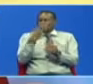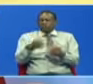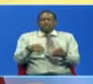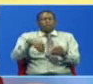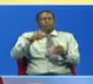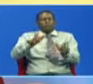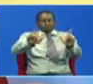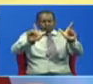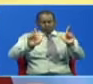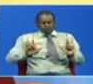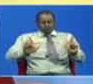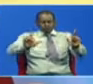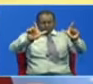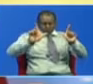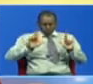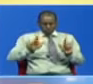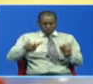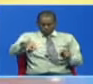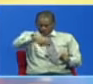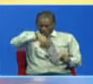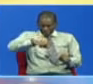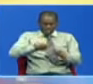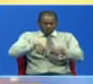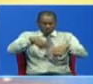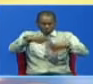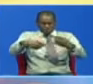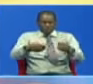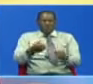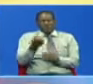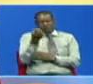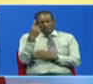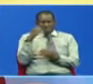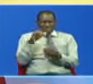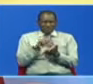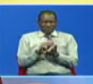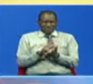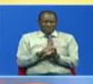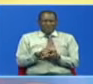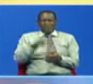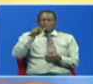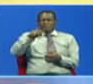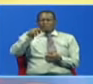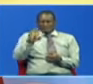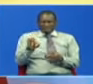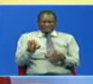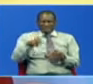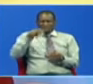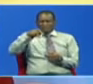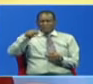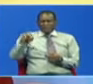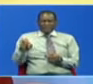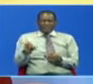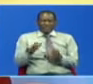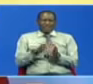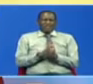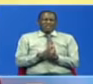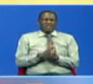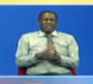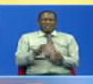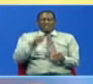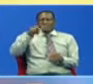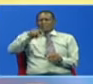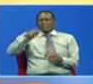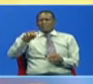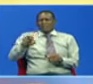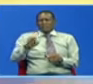time moves on. You understand the PPEs and that we use in